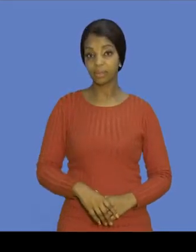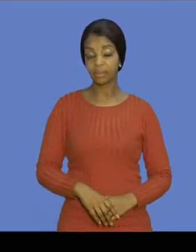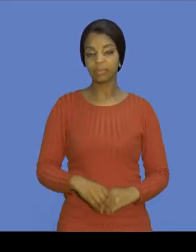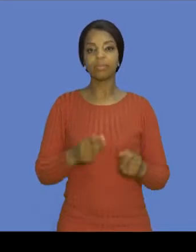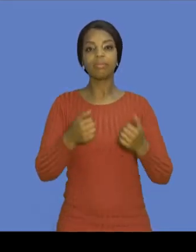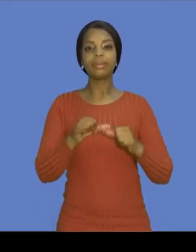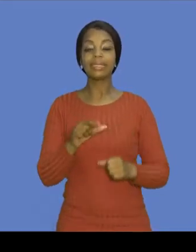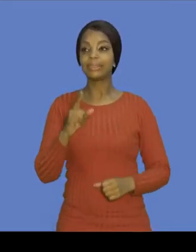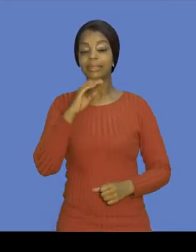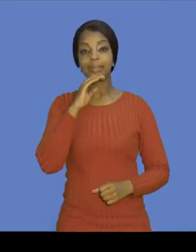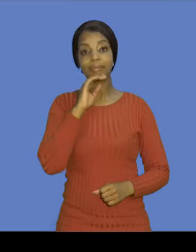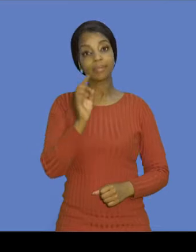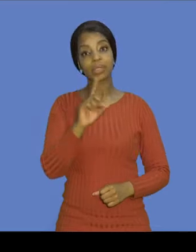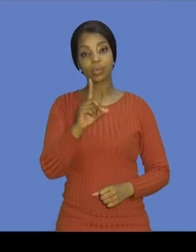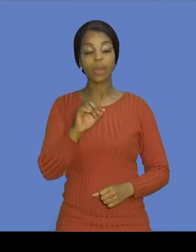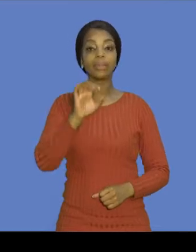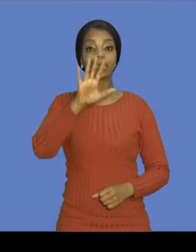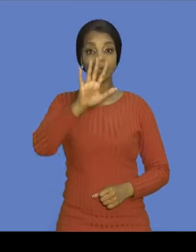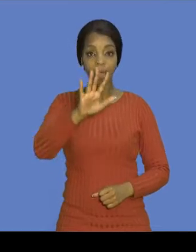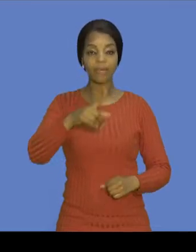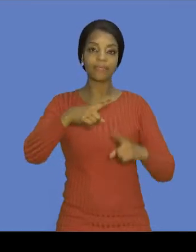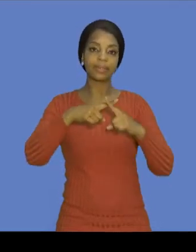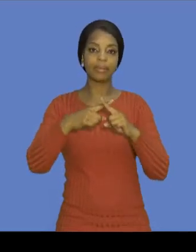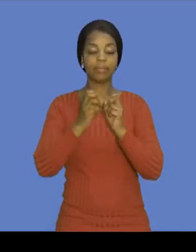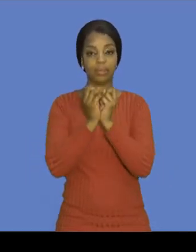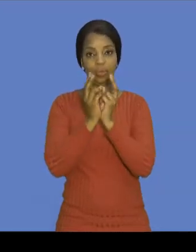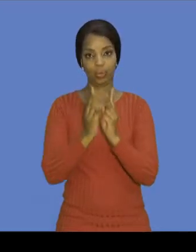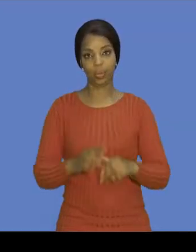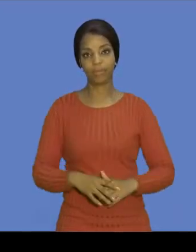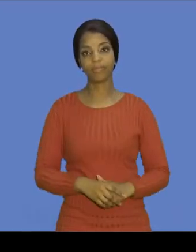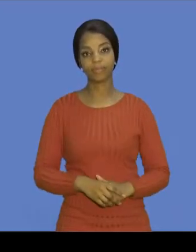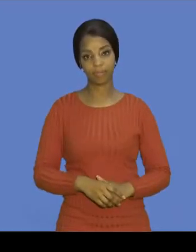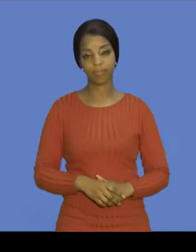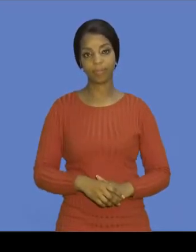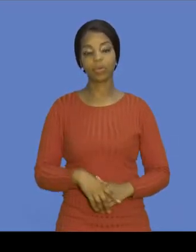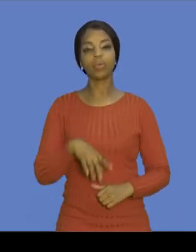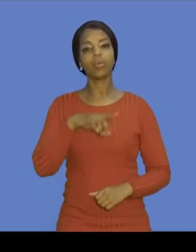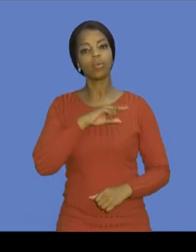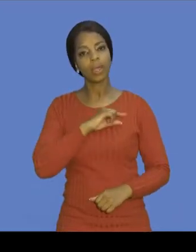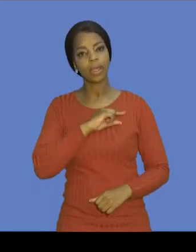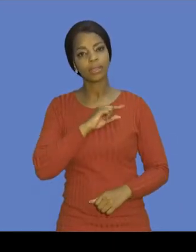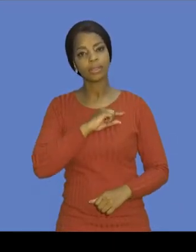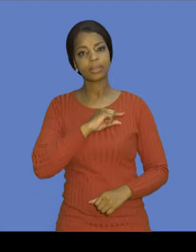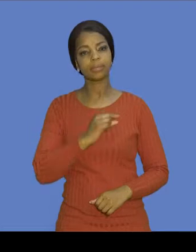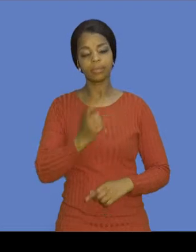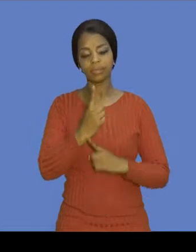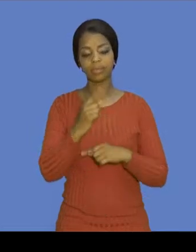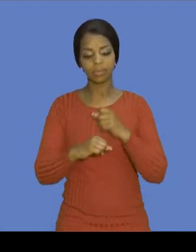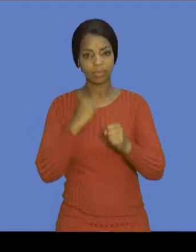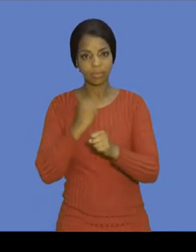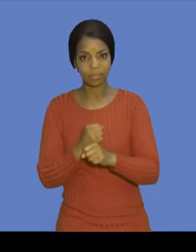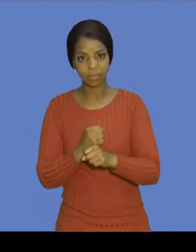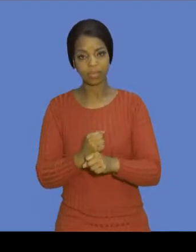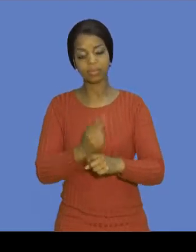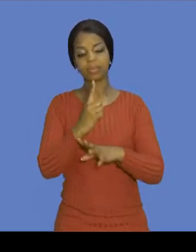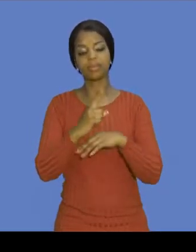exponent of the 5 multiplied by 12. 5 multiplied by 12. Why? Because every year,